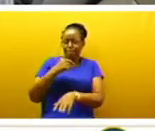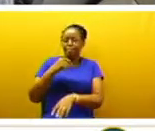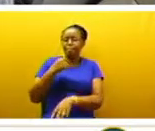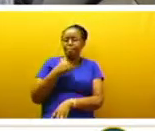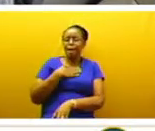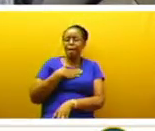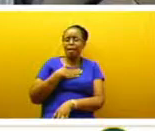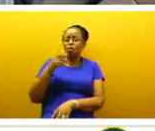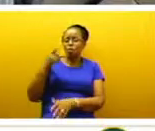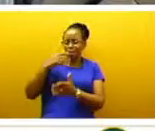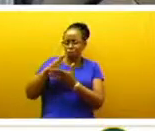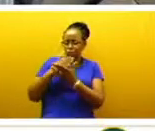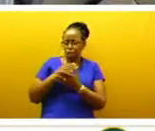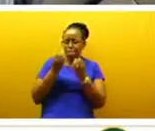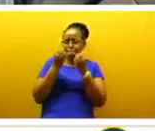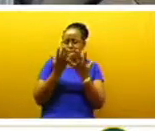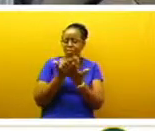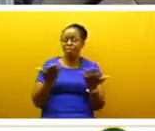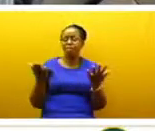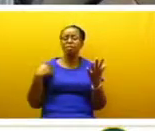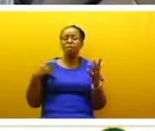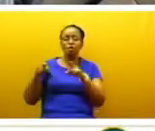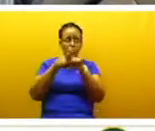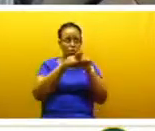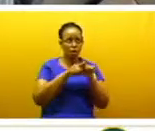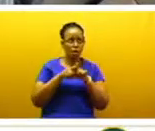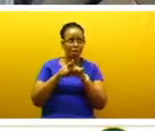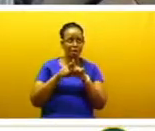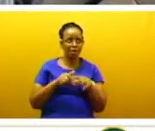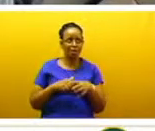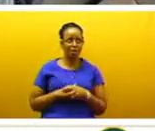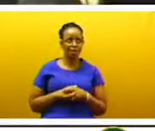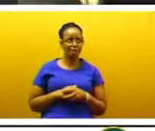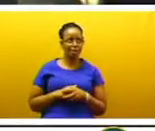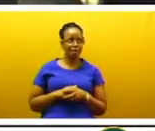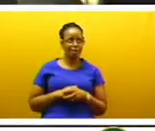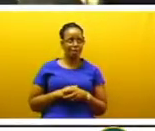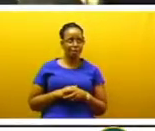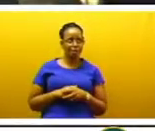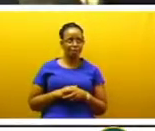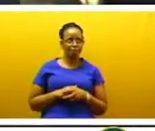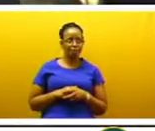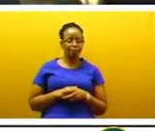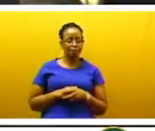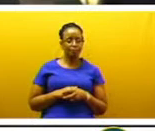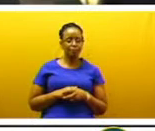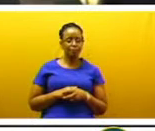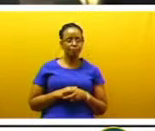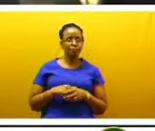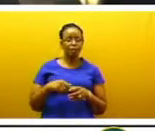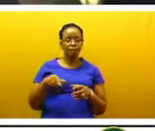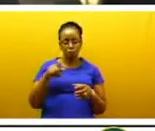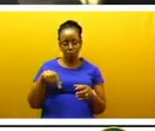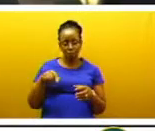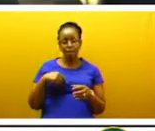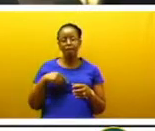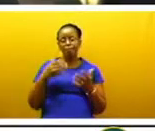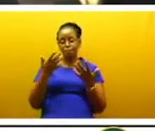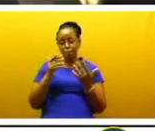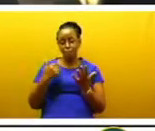did, we share a lot of things in common. we have presented before your lordships